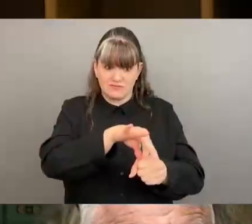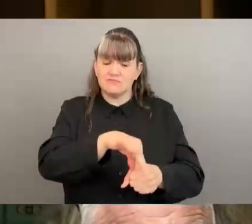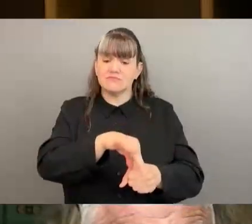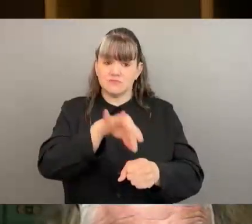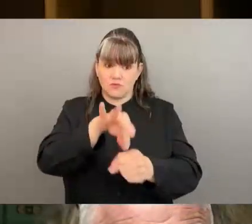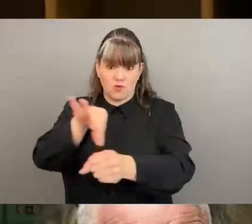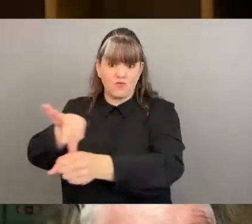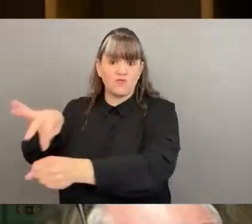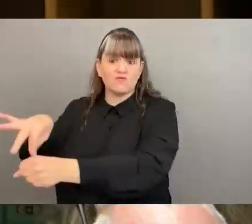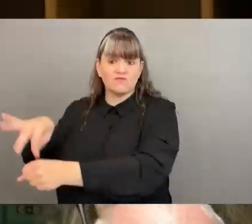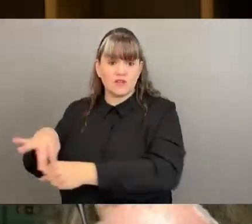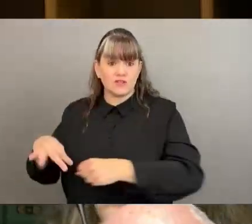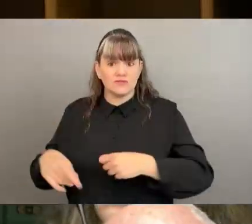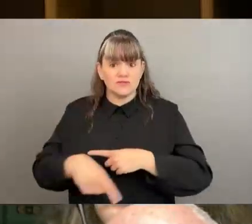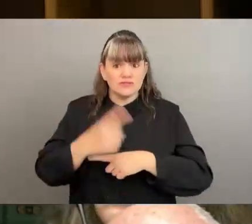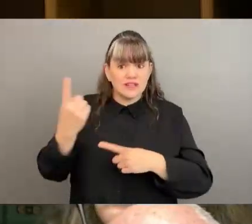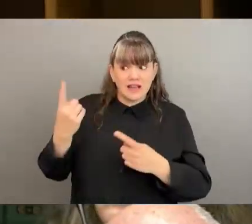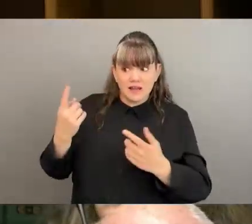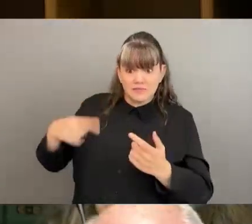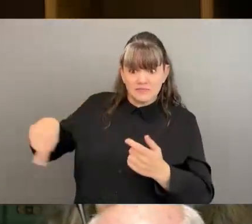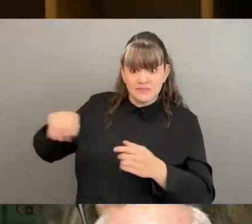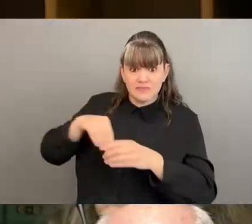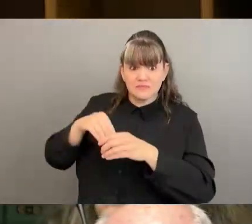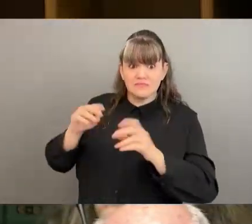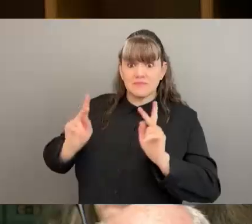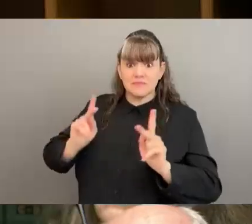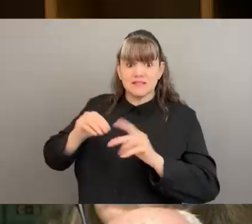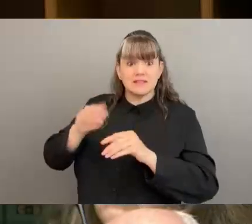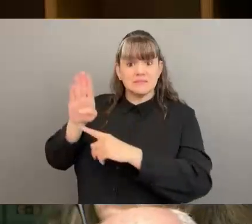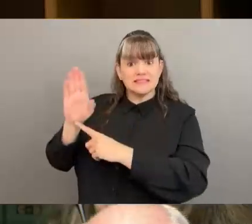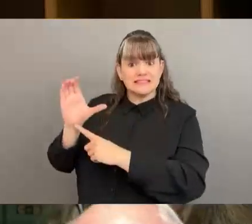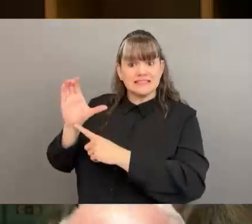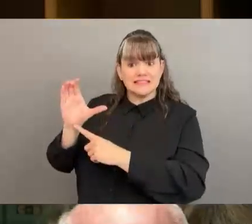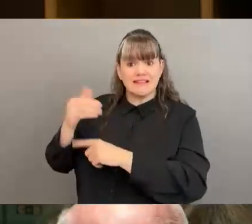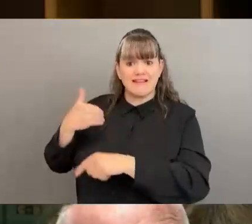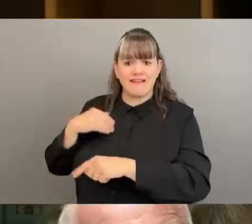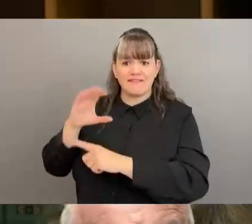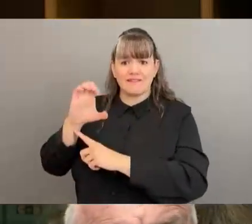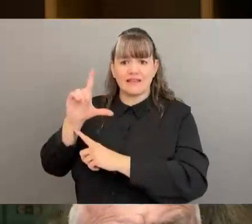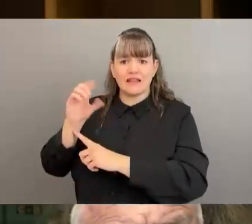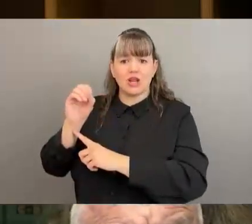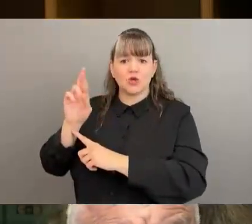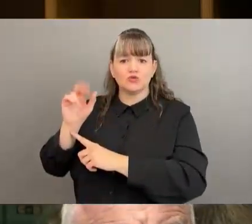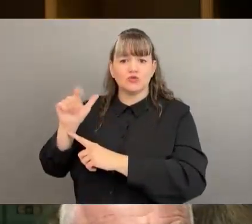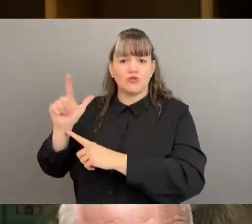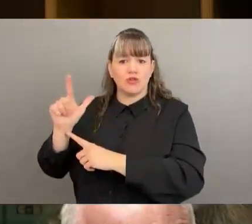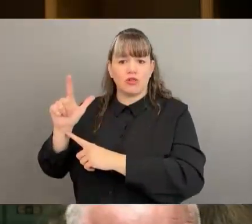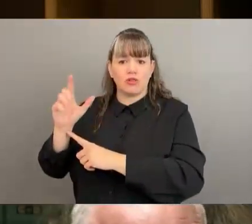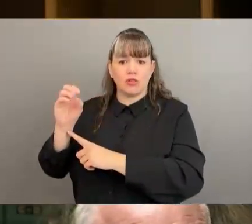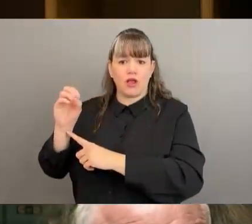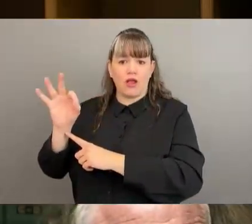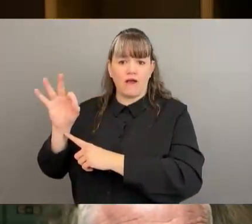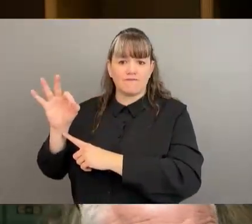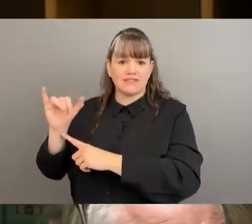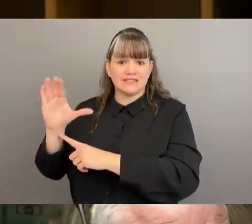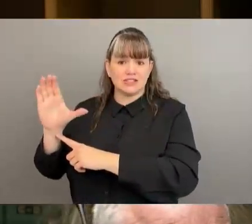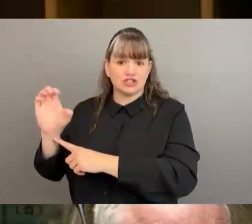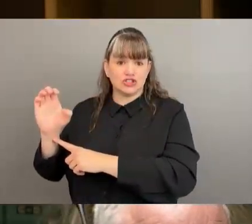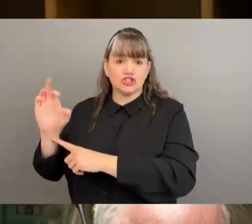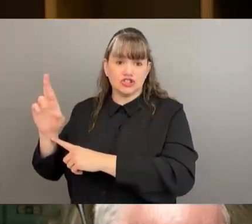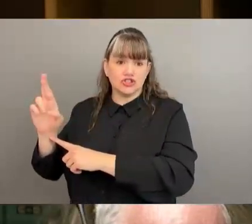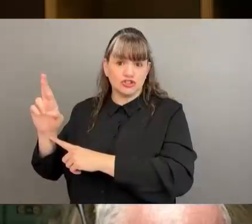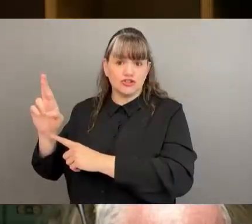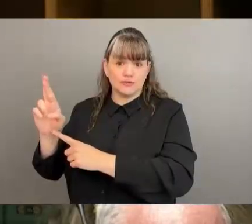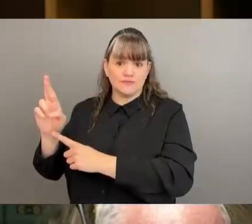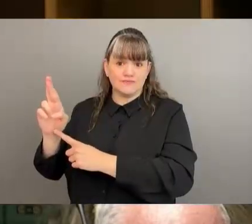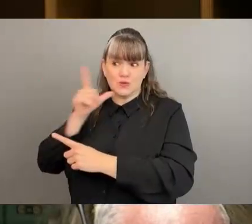electoral officer reviews that. And I know there's a select standing committee that will be in place that will involve all members of this House that will review that election.